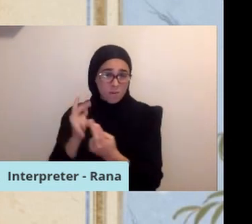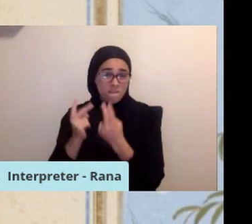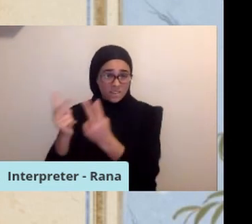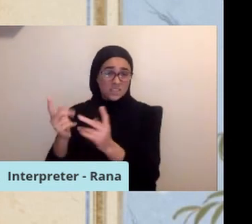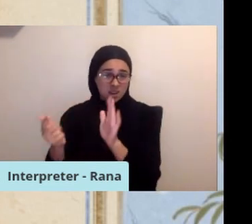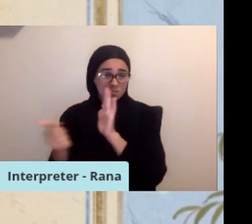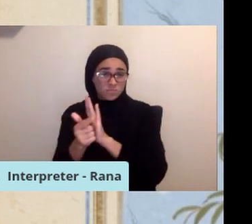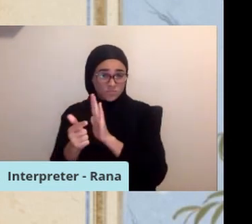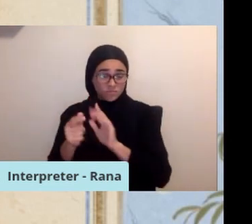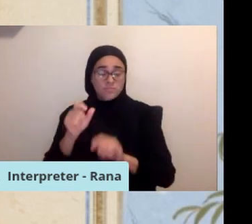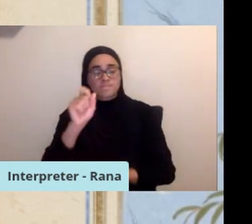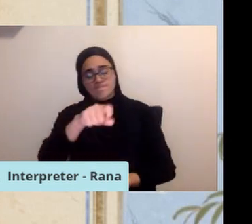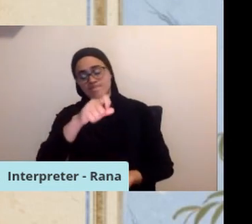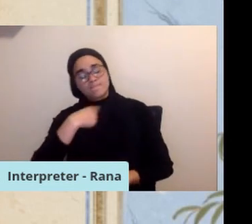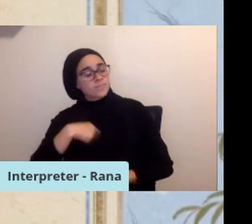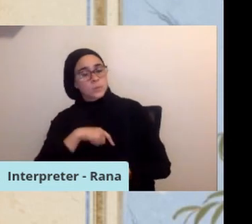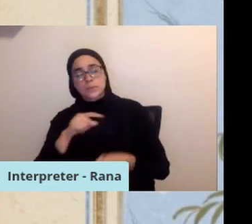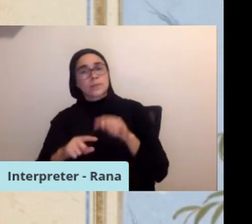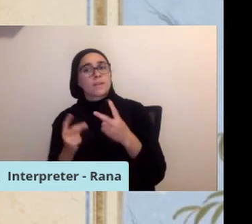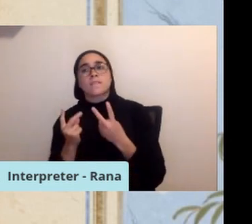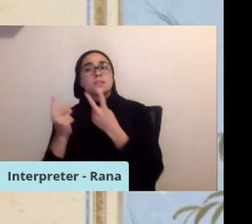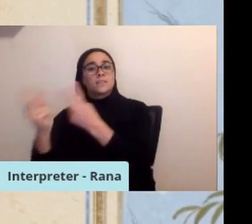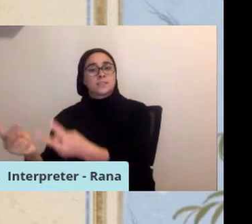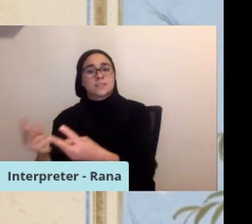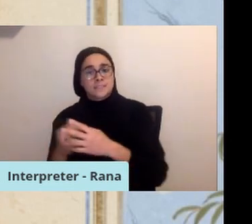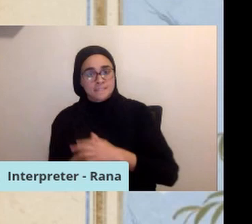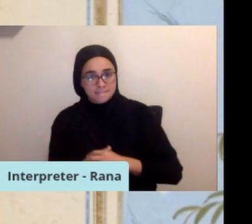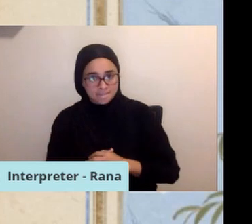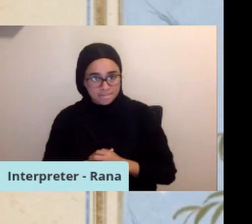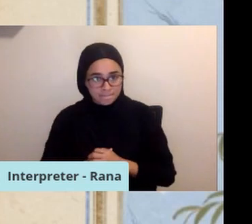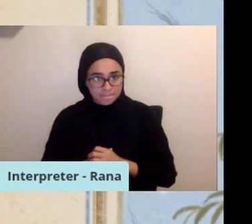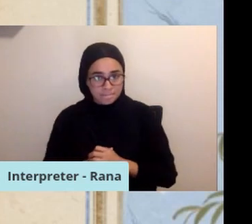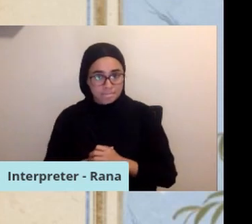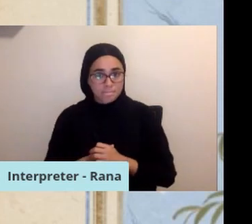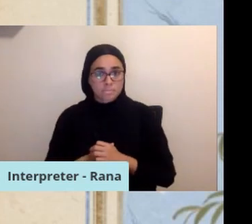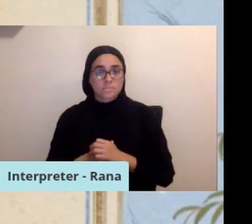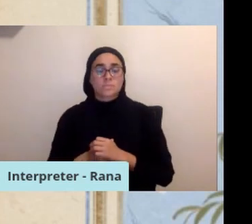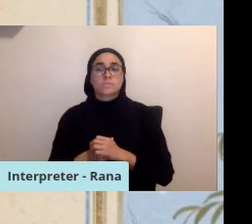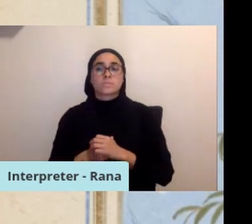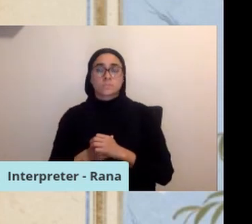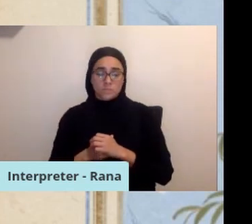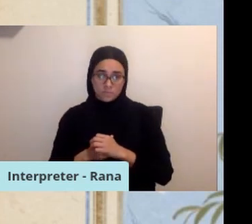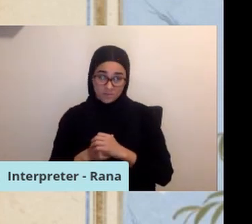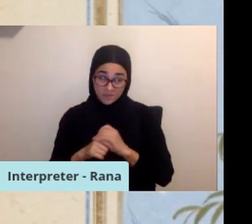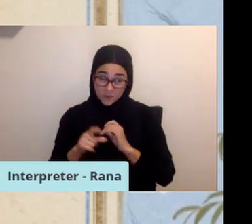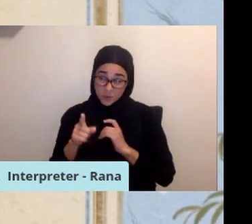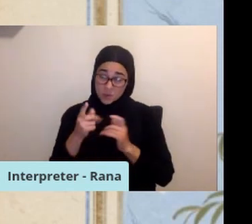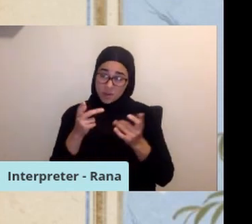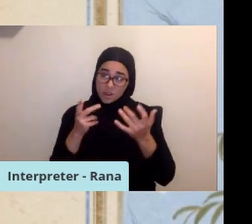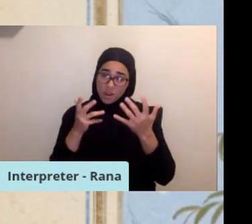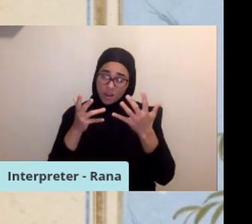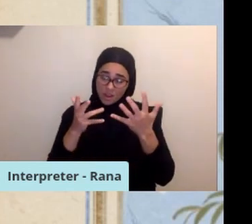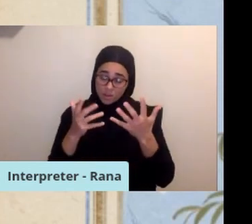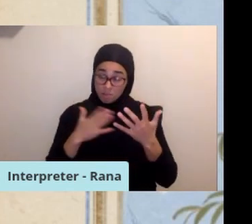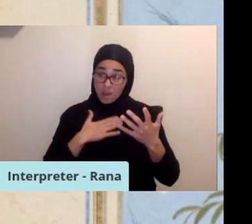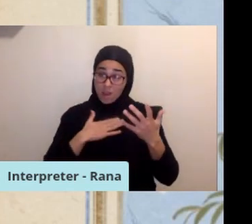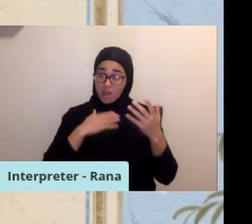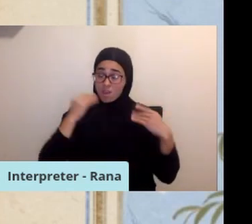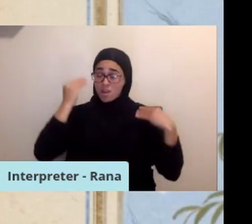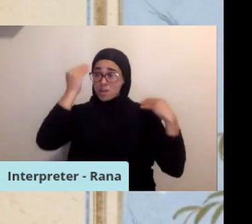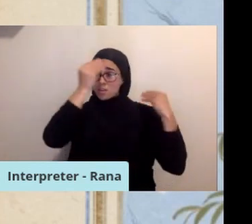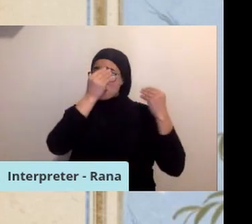right? That's right. Yeah. That's right. So you were desperate. And the thought that comes to my mind